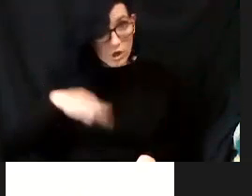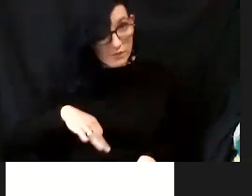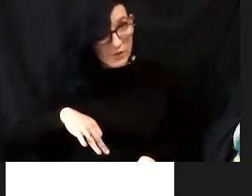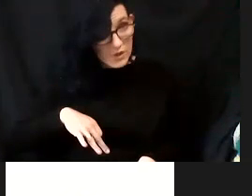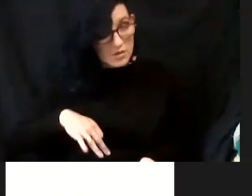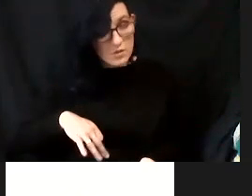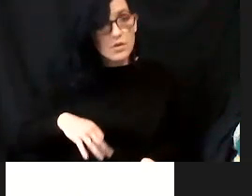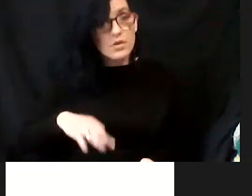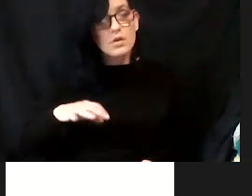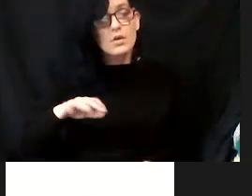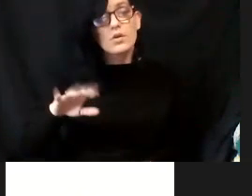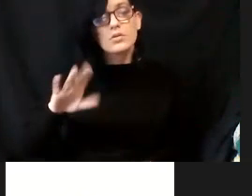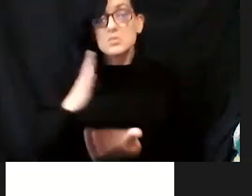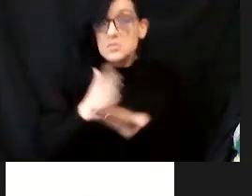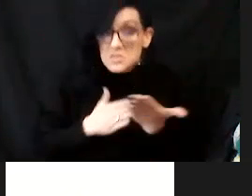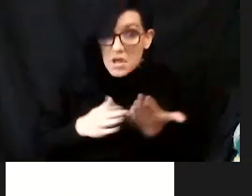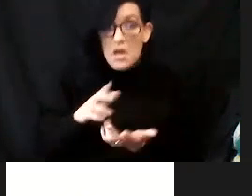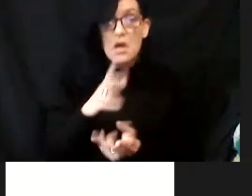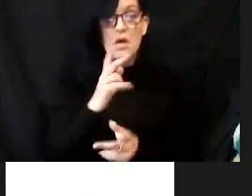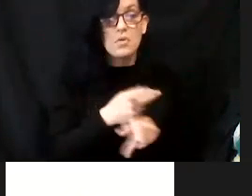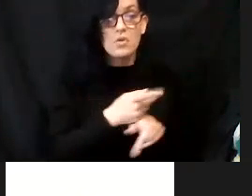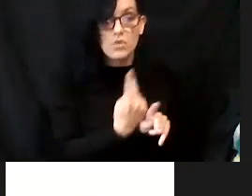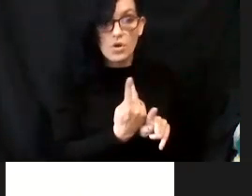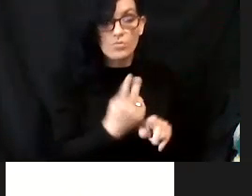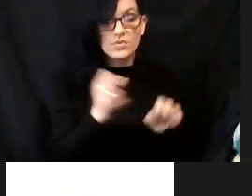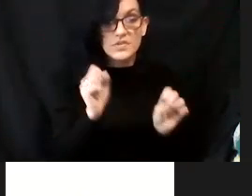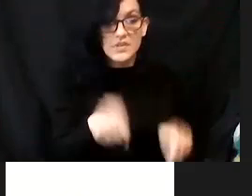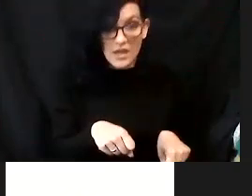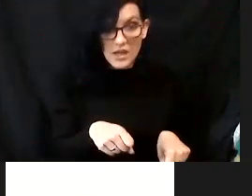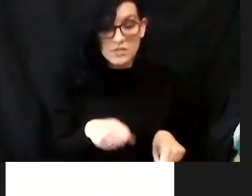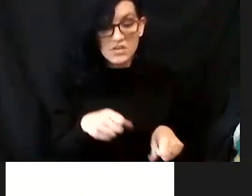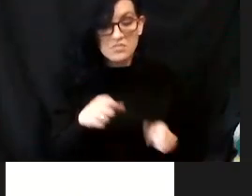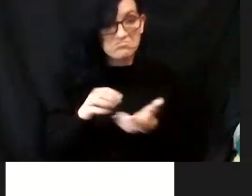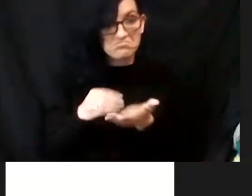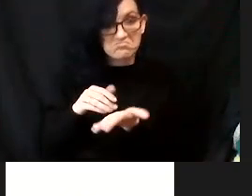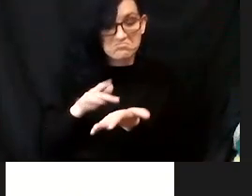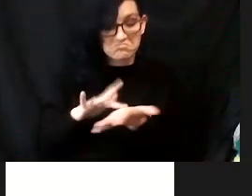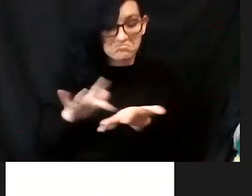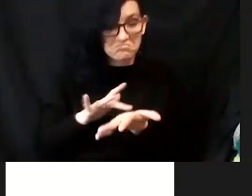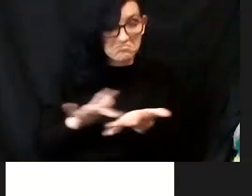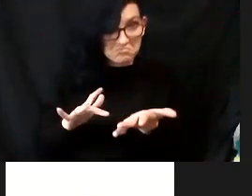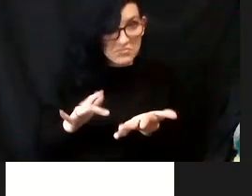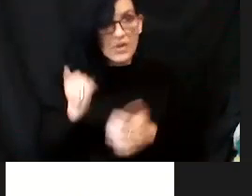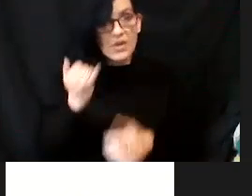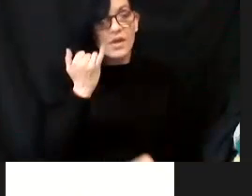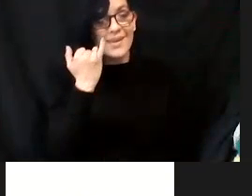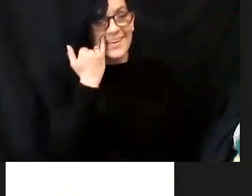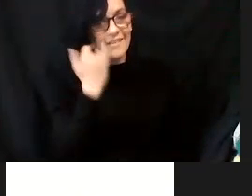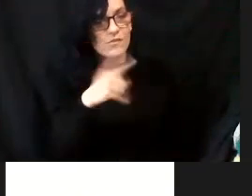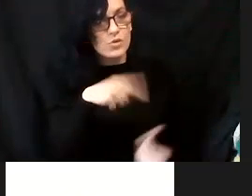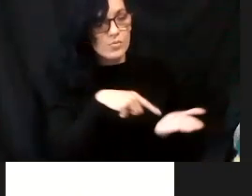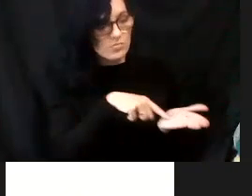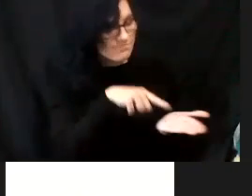after 120 qualifying payments. So a qualifying payment has to be in the correct payment plan. Should mention